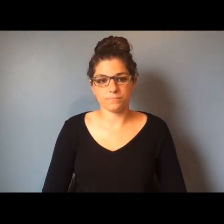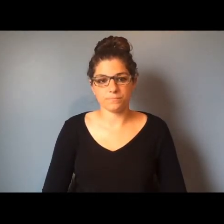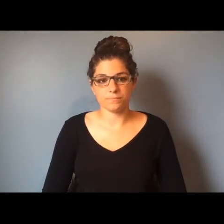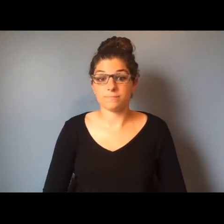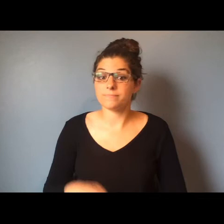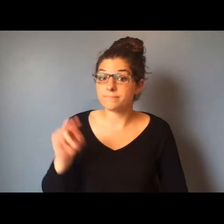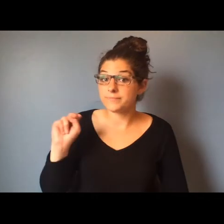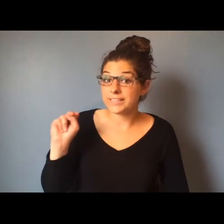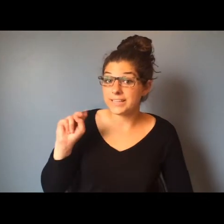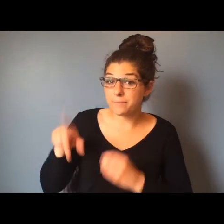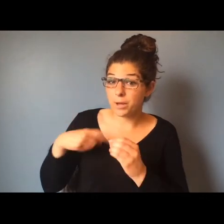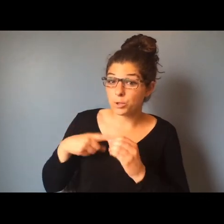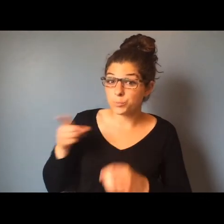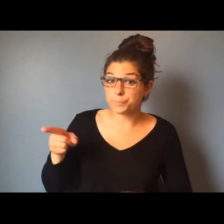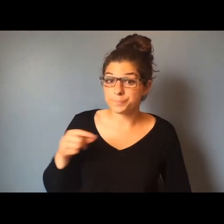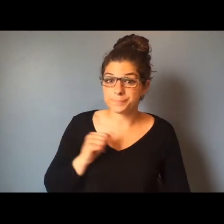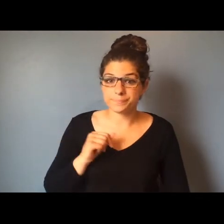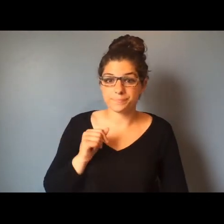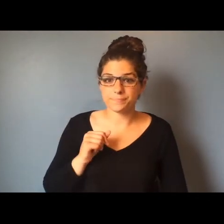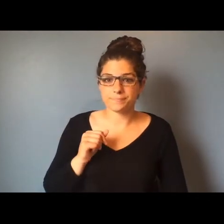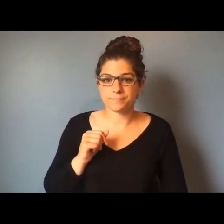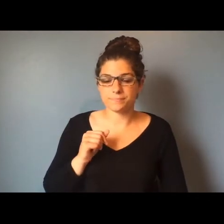Nikki, what about you?